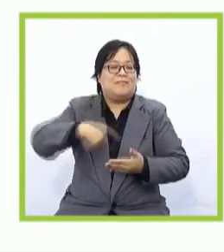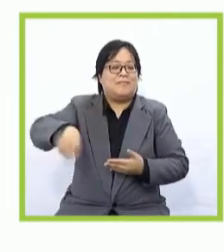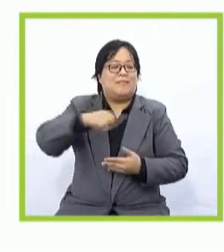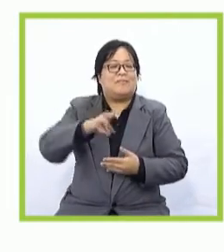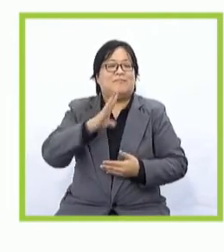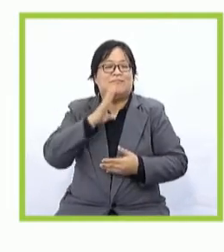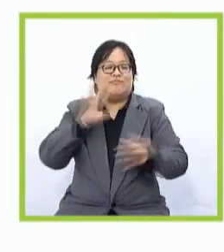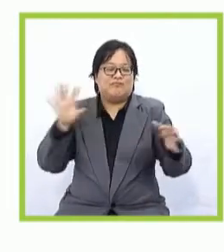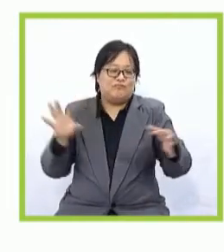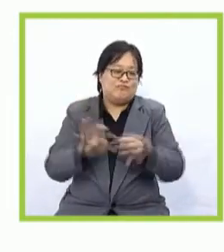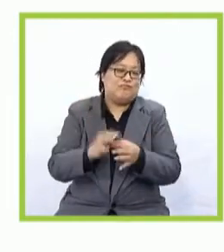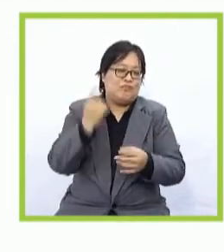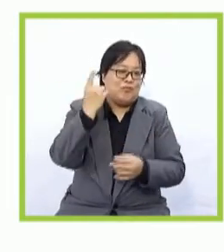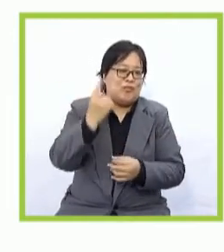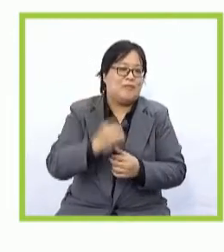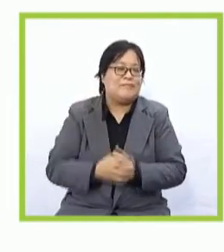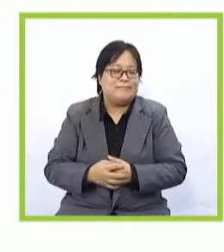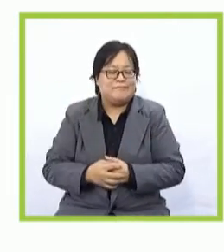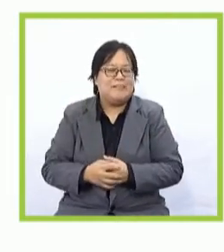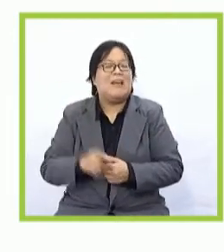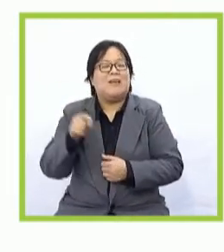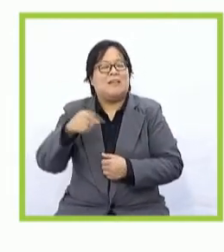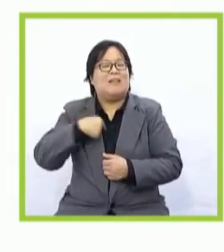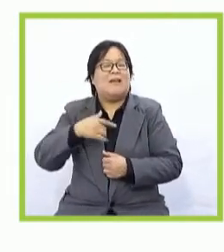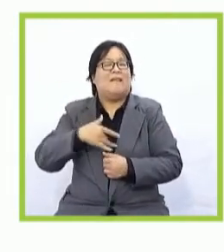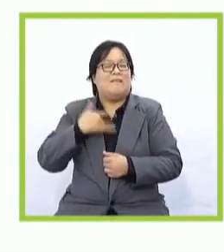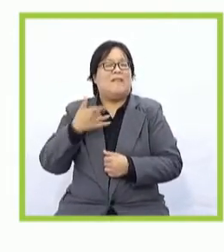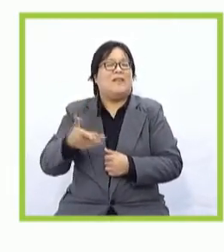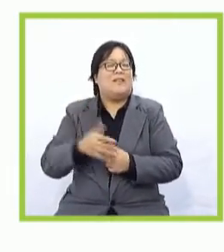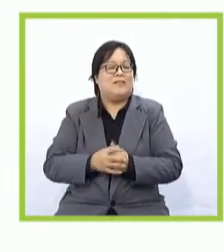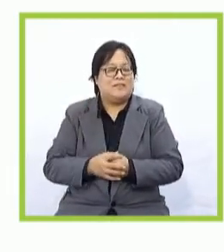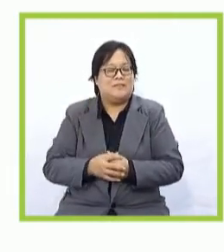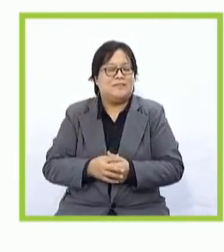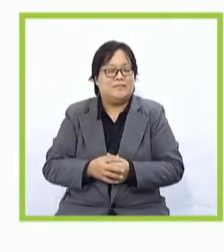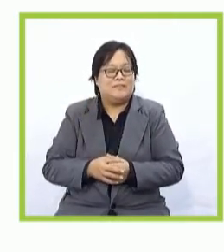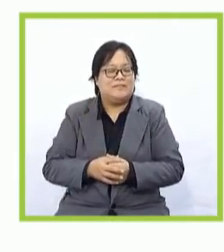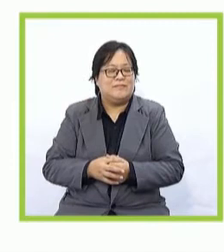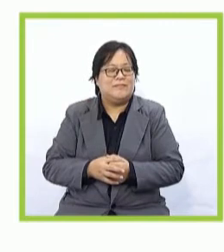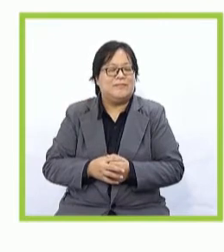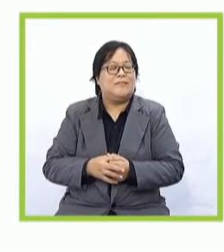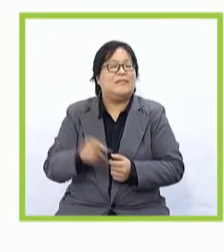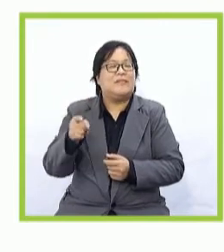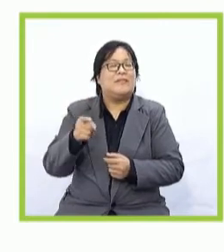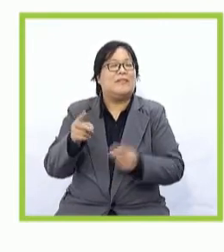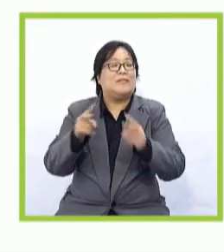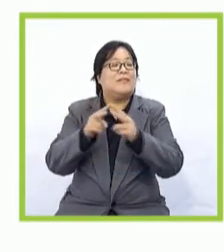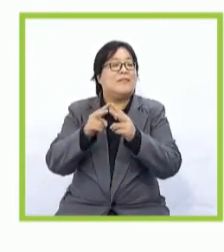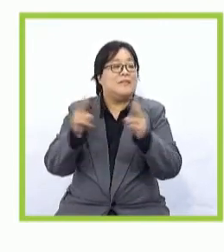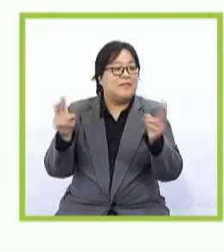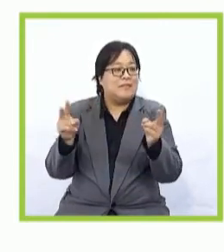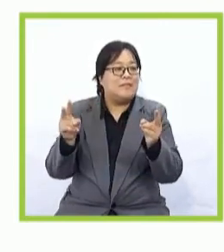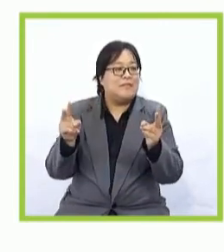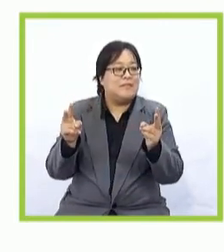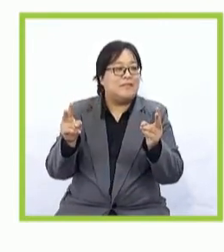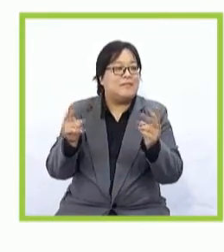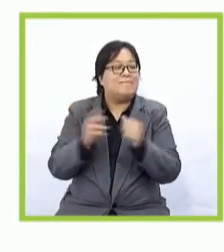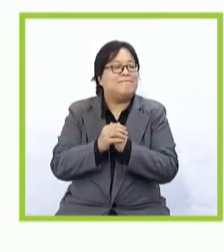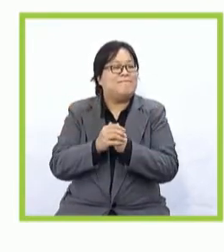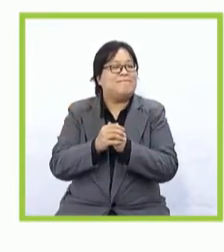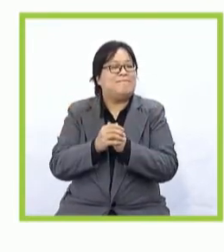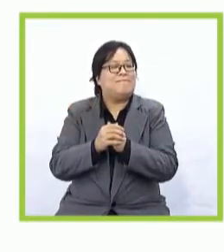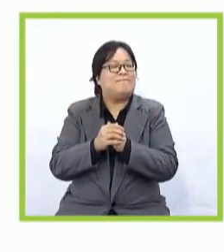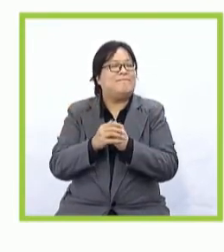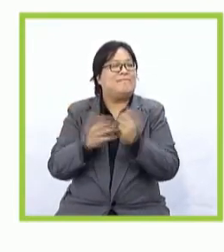won. And this, Ben, I feel, end quote, but this I feel is extremely, is really a